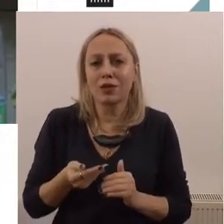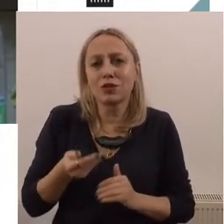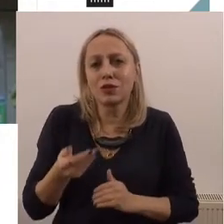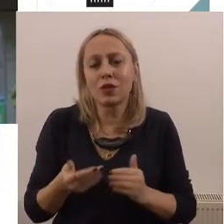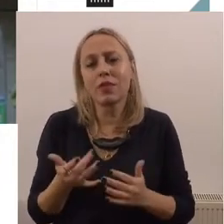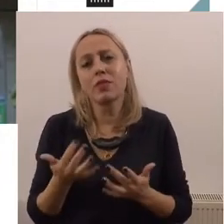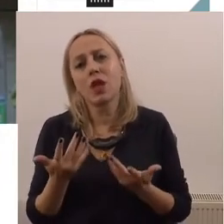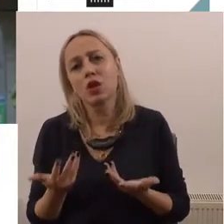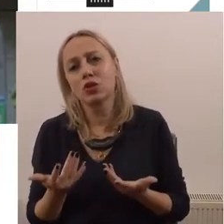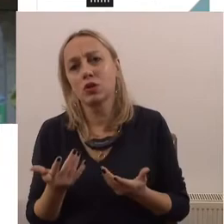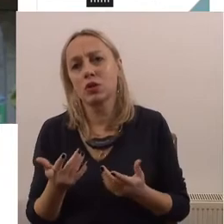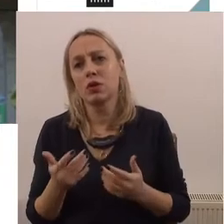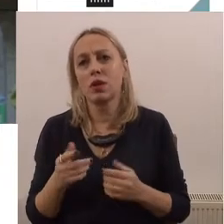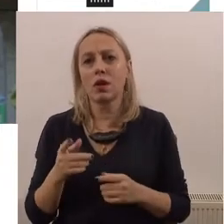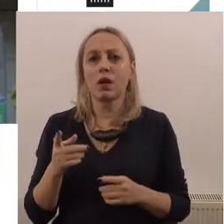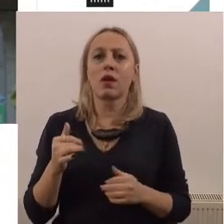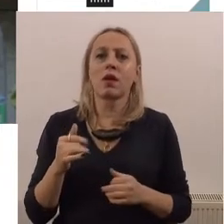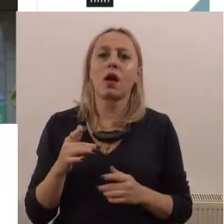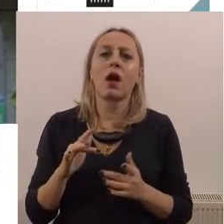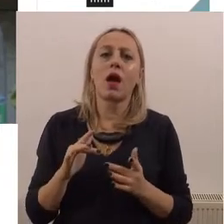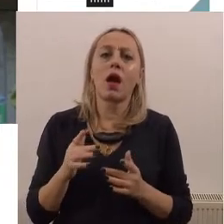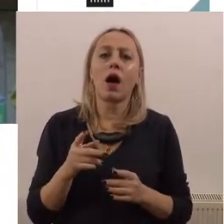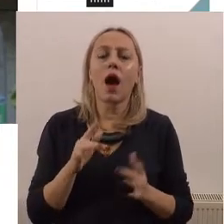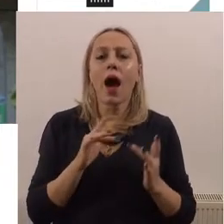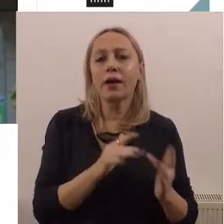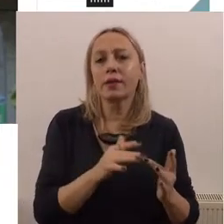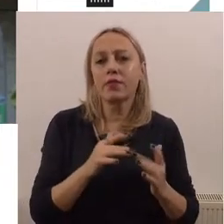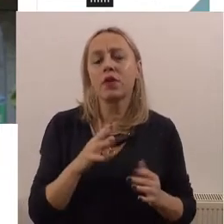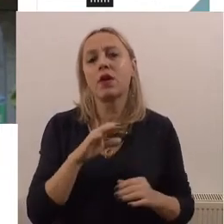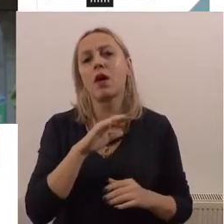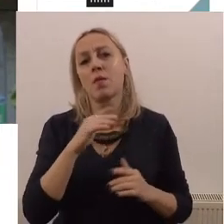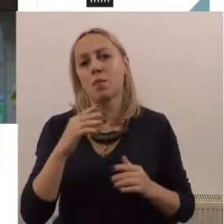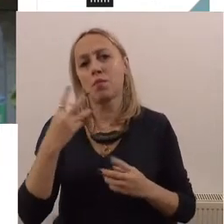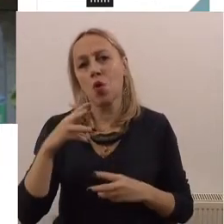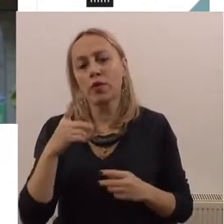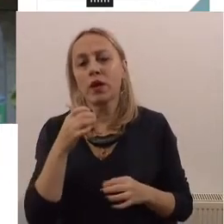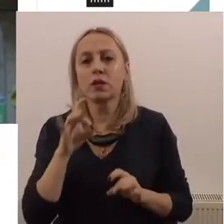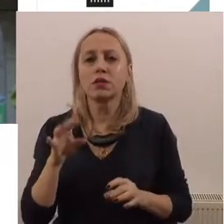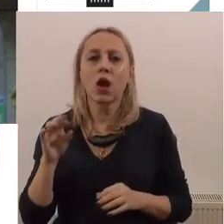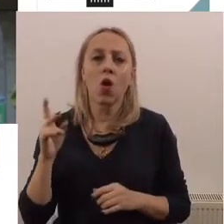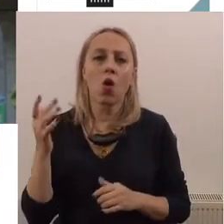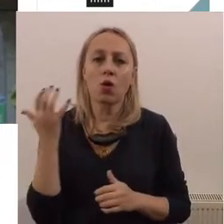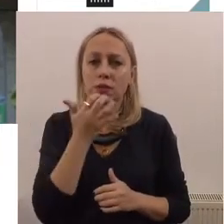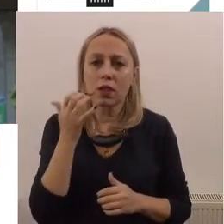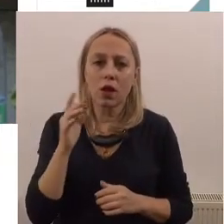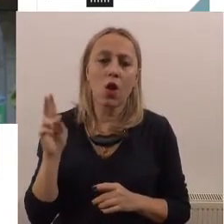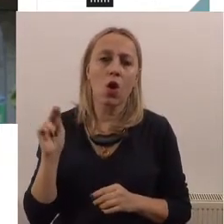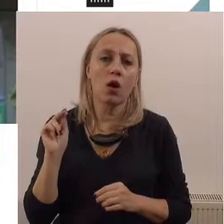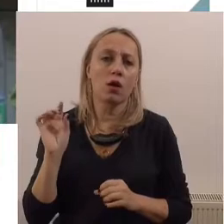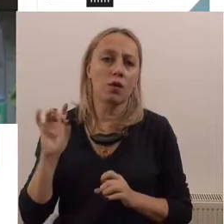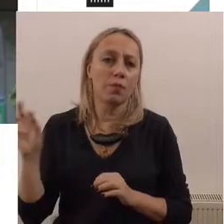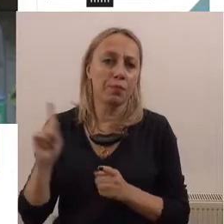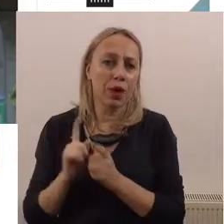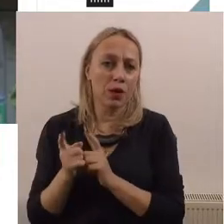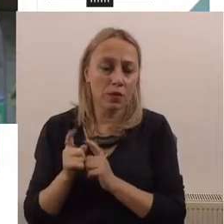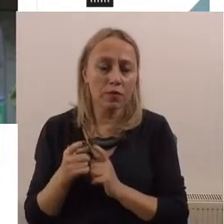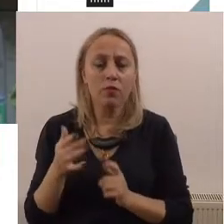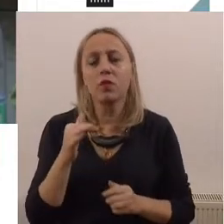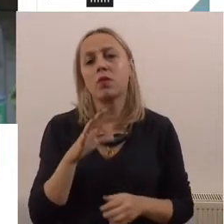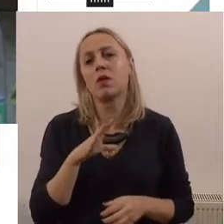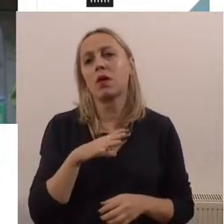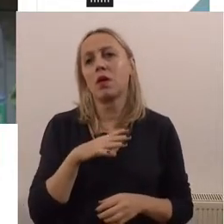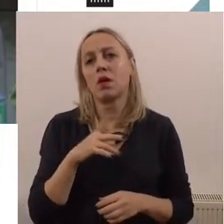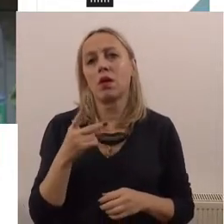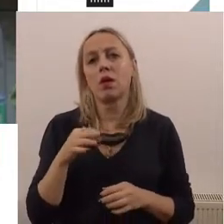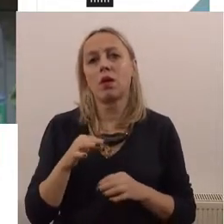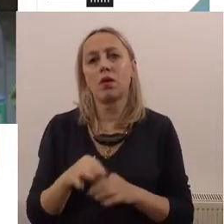making, small steps. We made four interactive models. We talked about audio descriptions, about the principles of